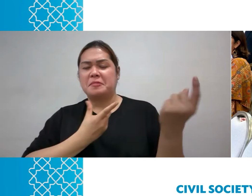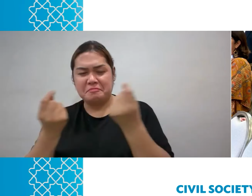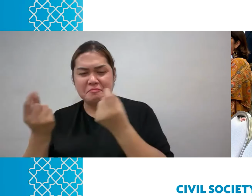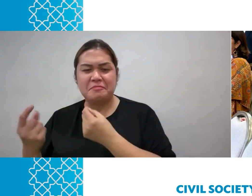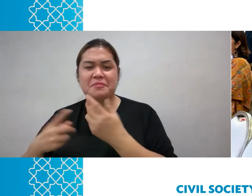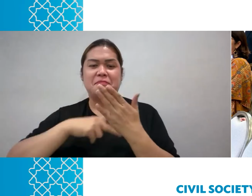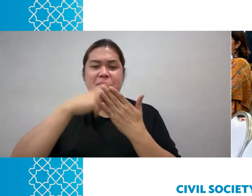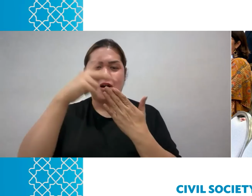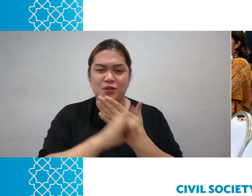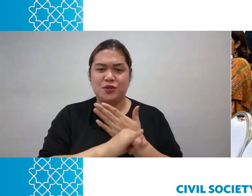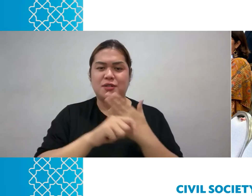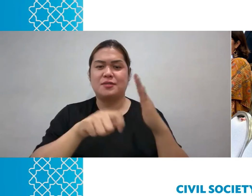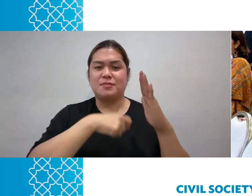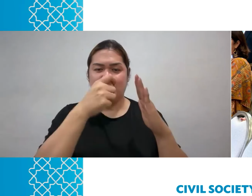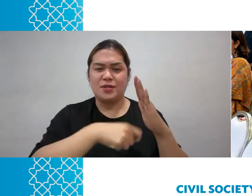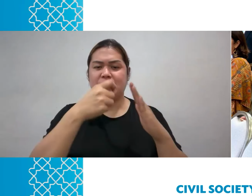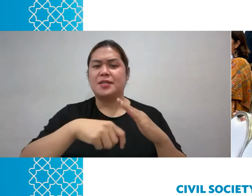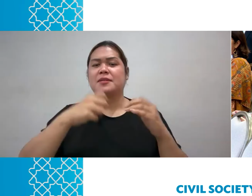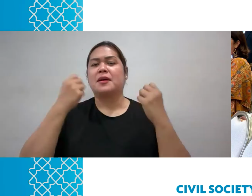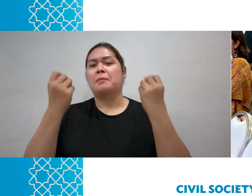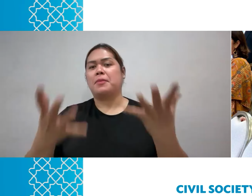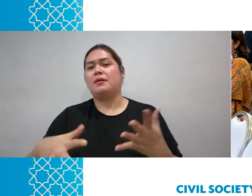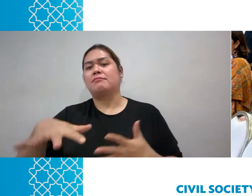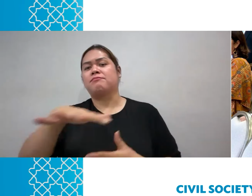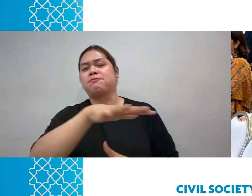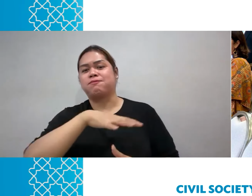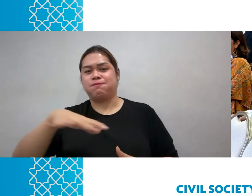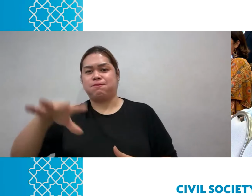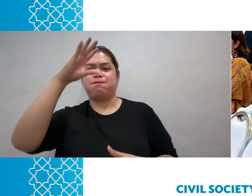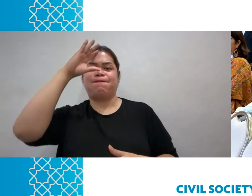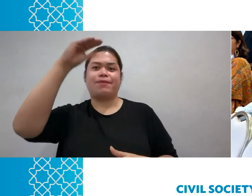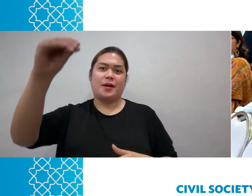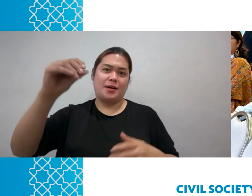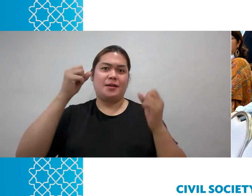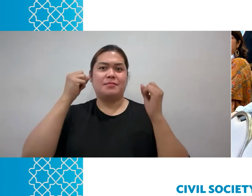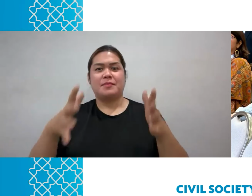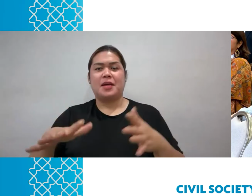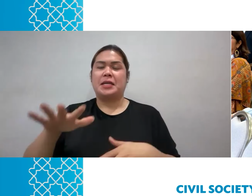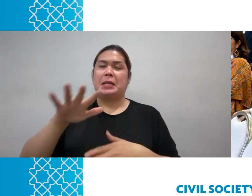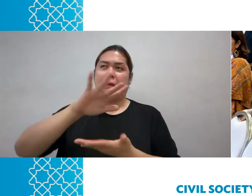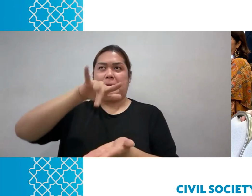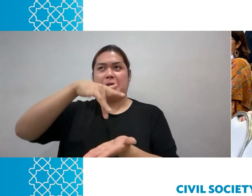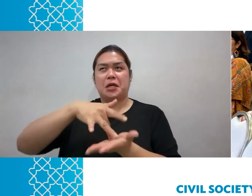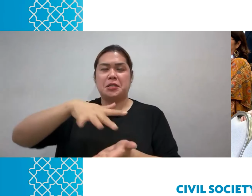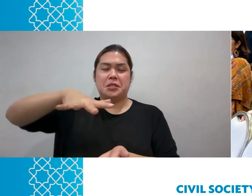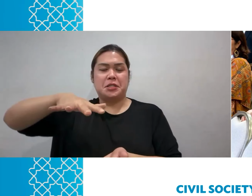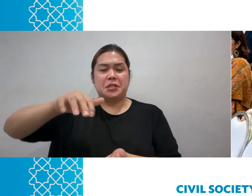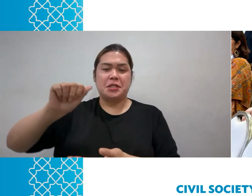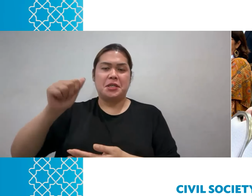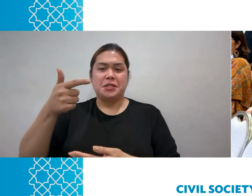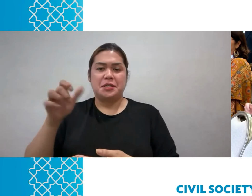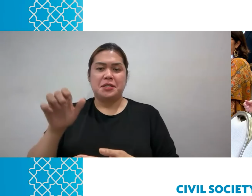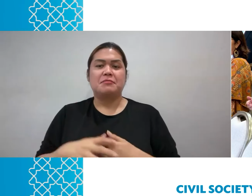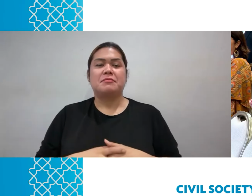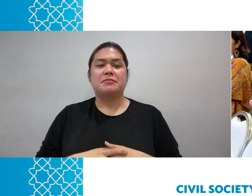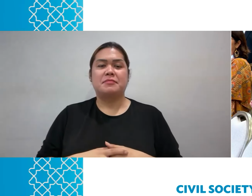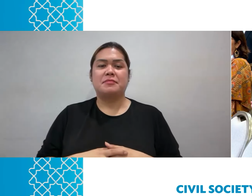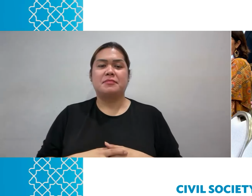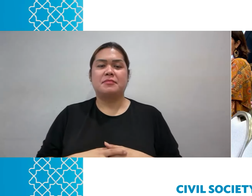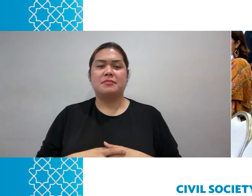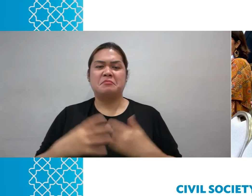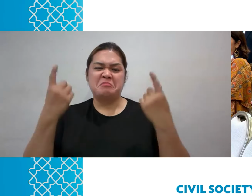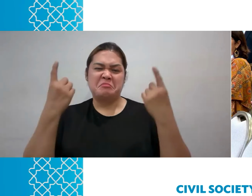men, probably middle-aged men. So I think there's a reason why we listen to youth